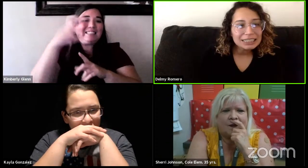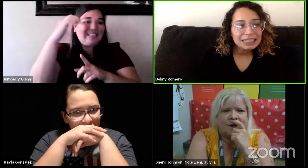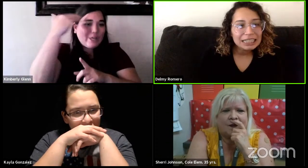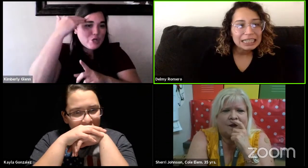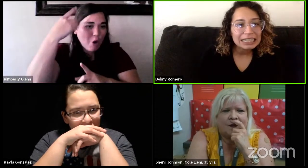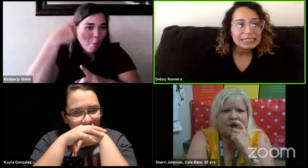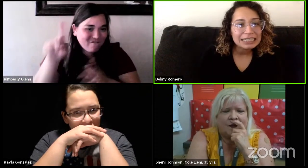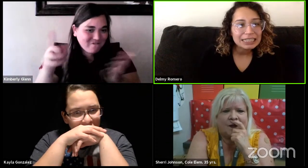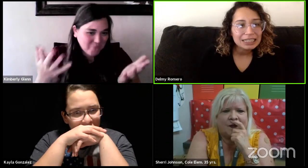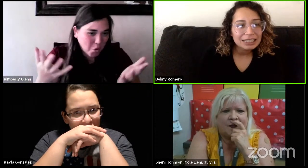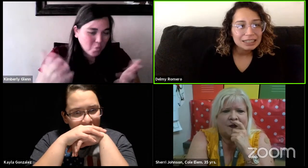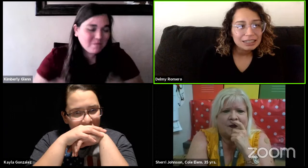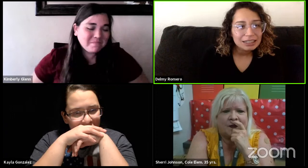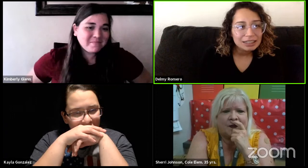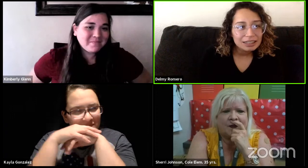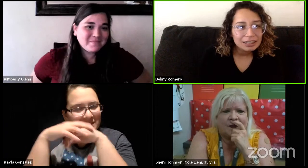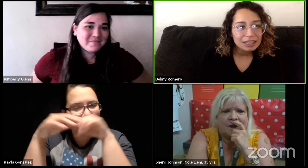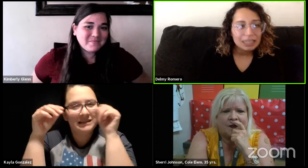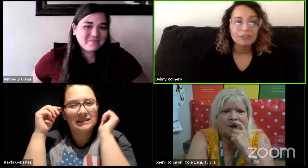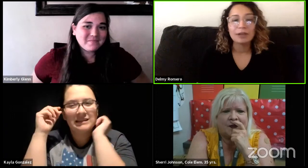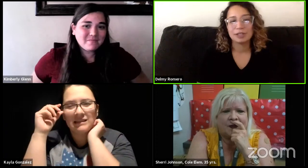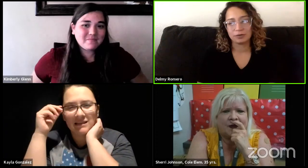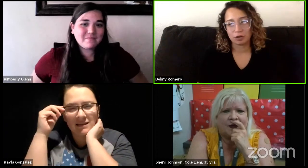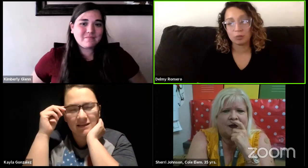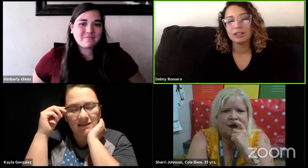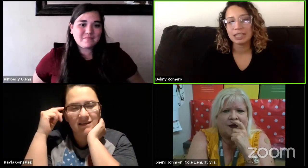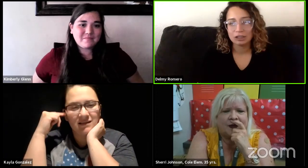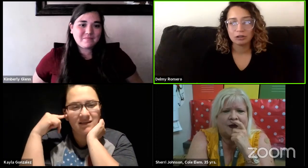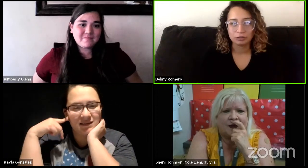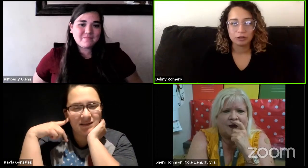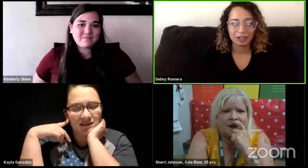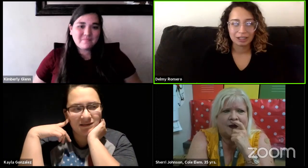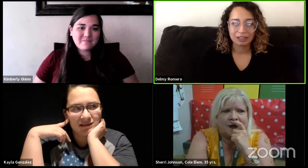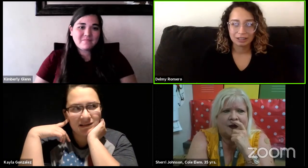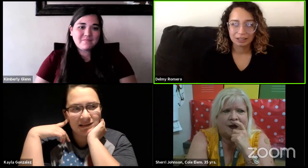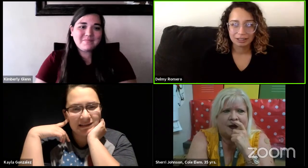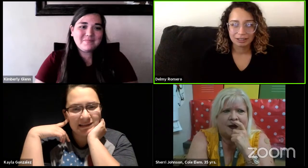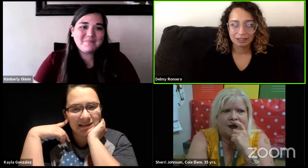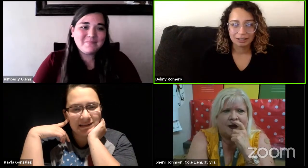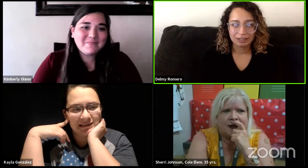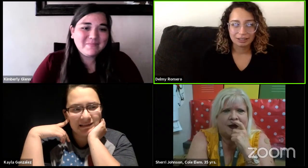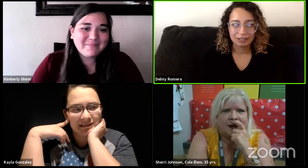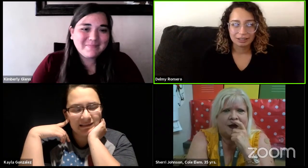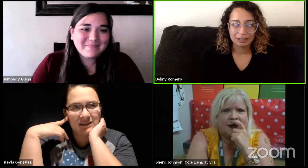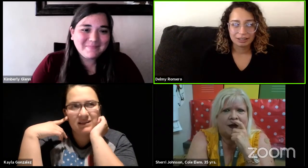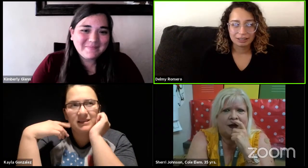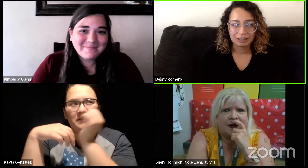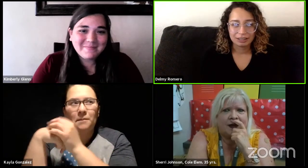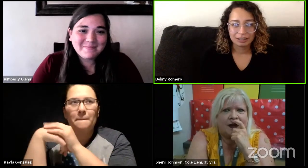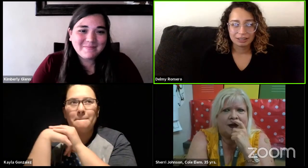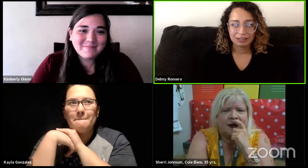What is he famous for? What is he known for?